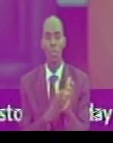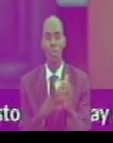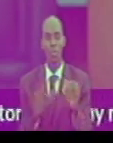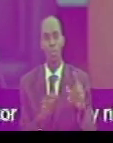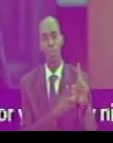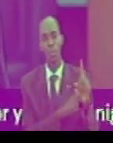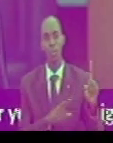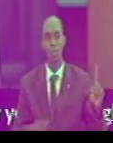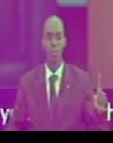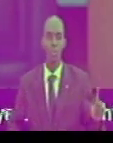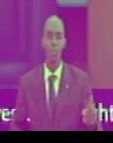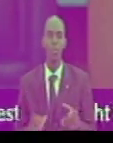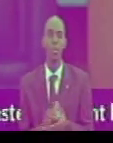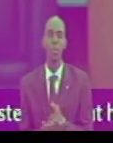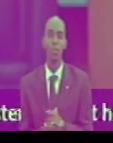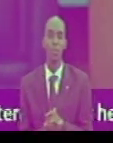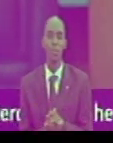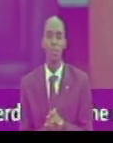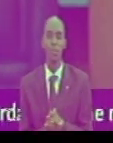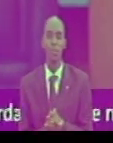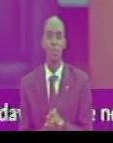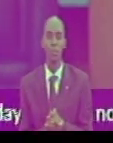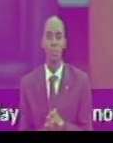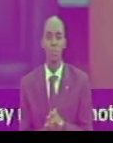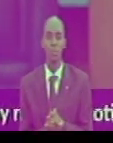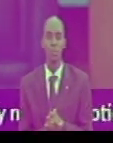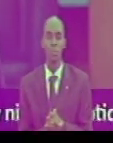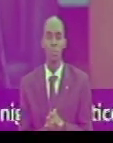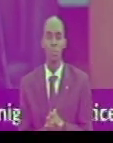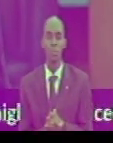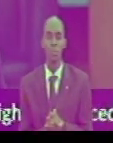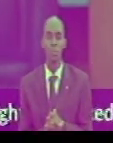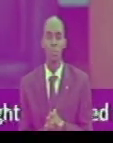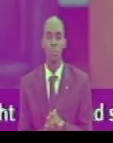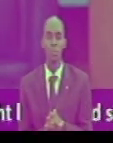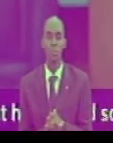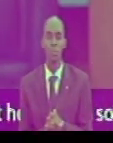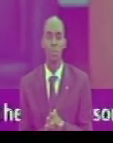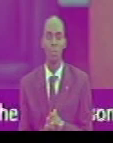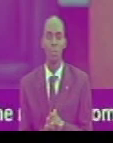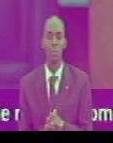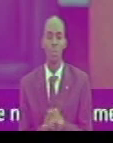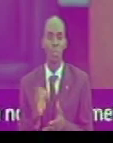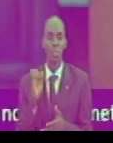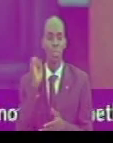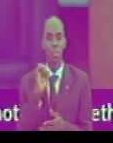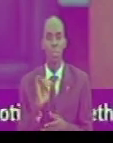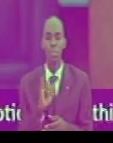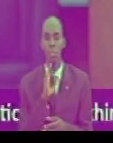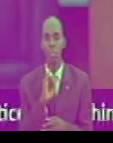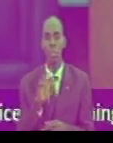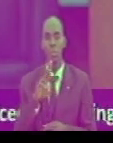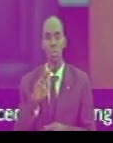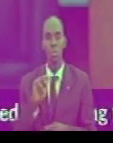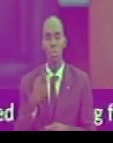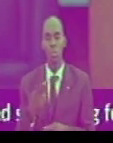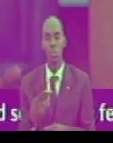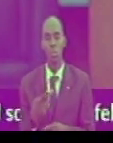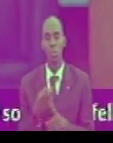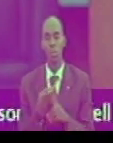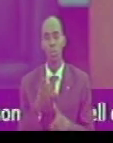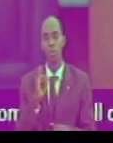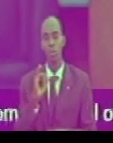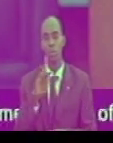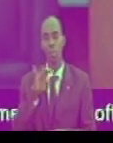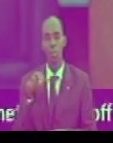From Ikeja District. I'm here to testify what the Lord has done for me in the area of my pains. This pain